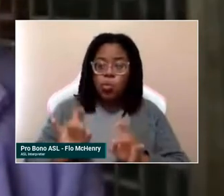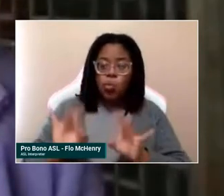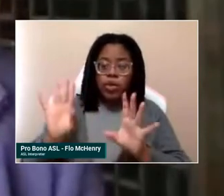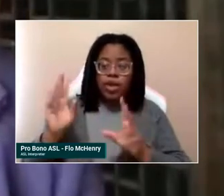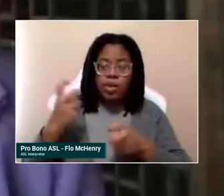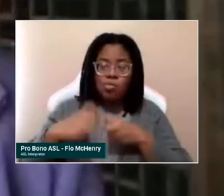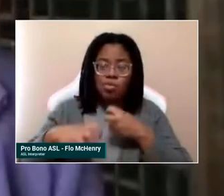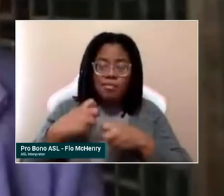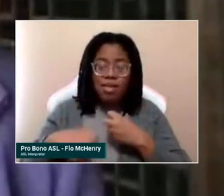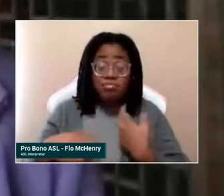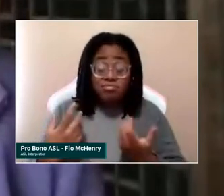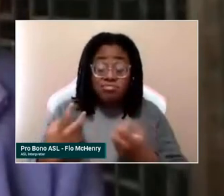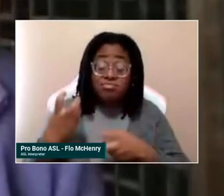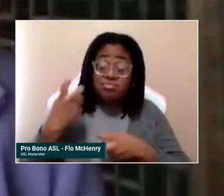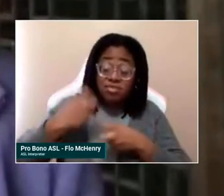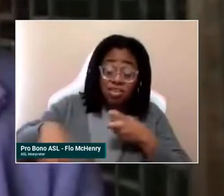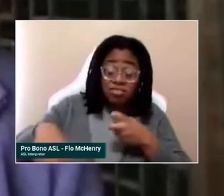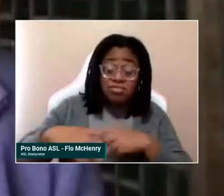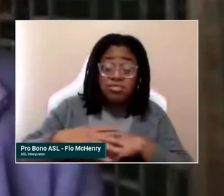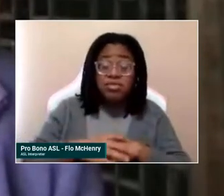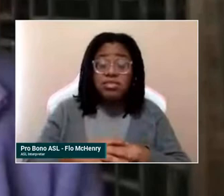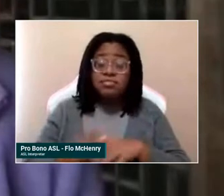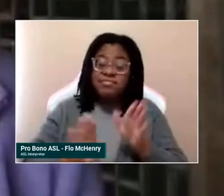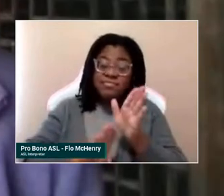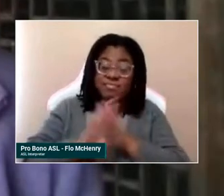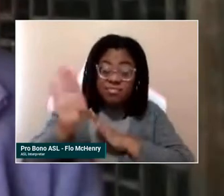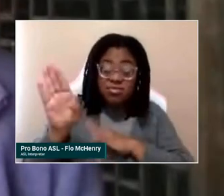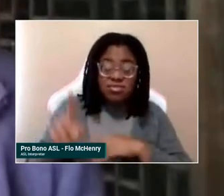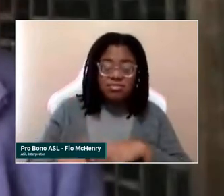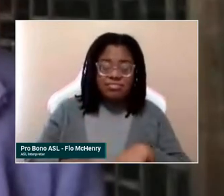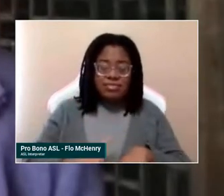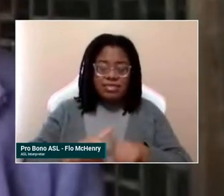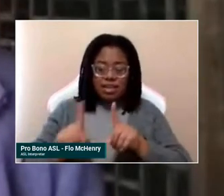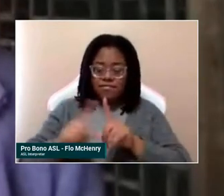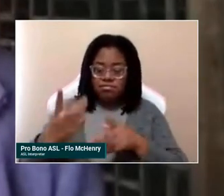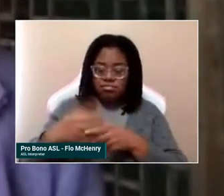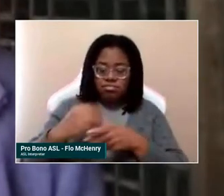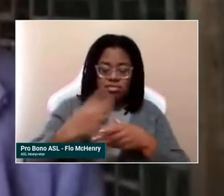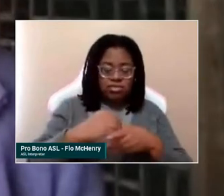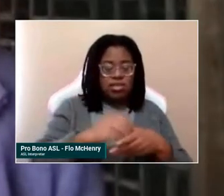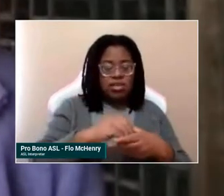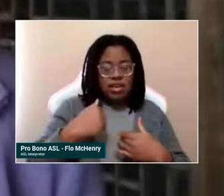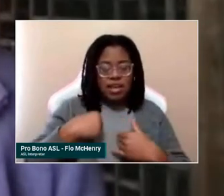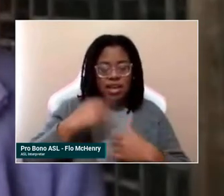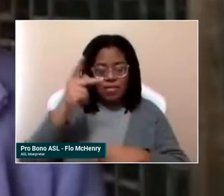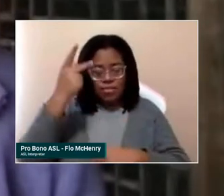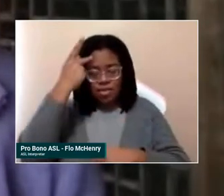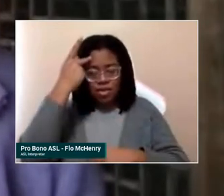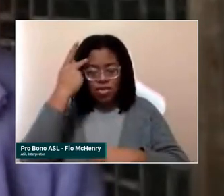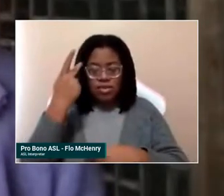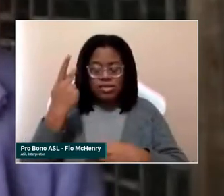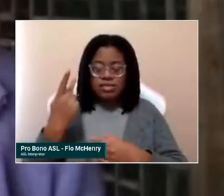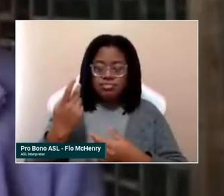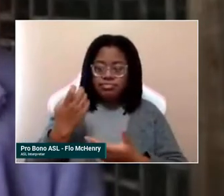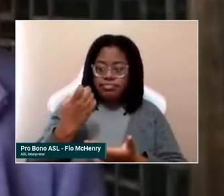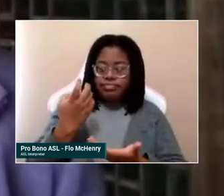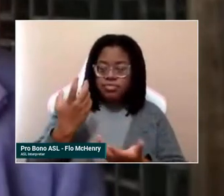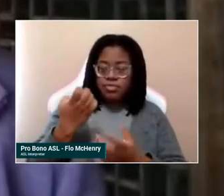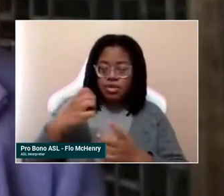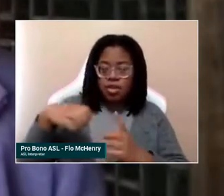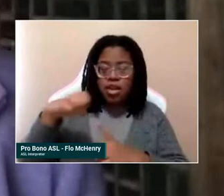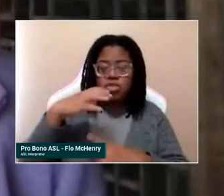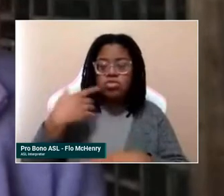complex, they're evolving, multifaceted, they span political jurisdictions, ecological boundaries, and